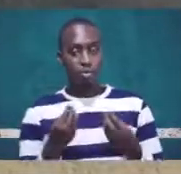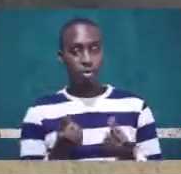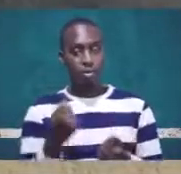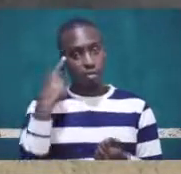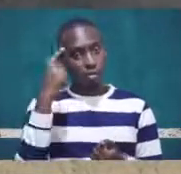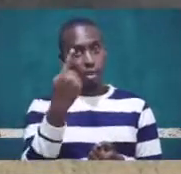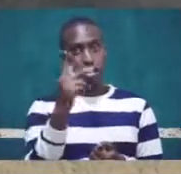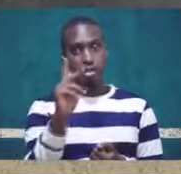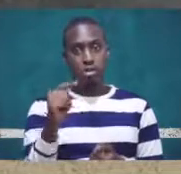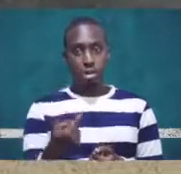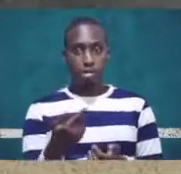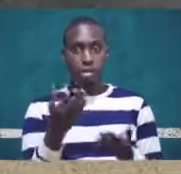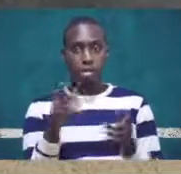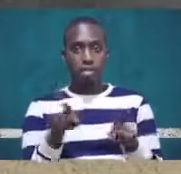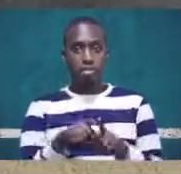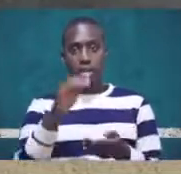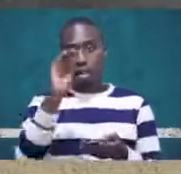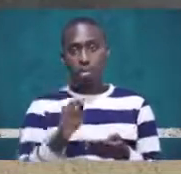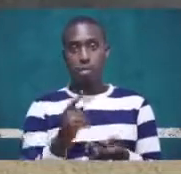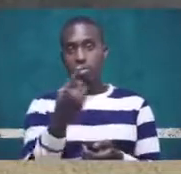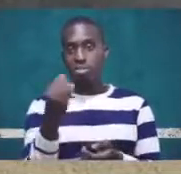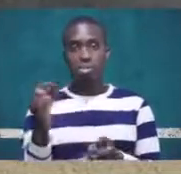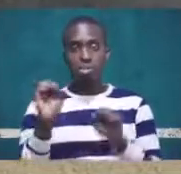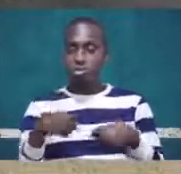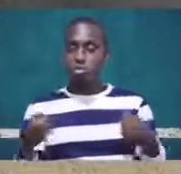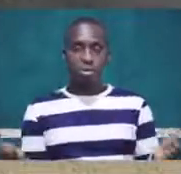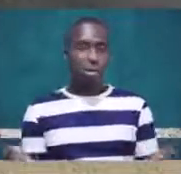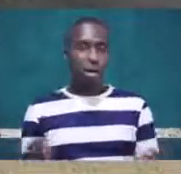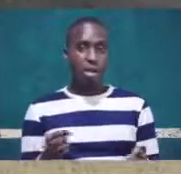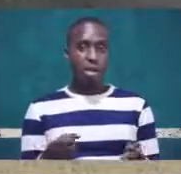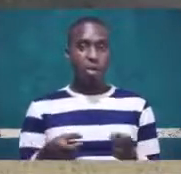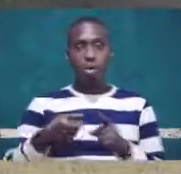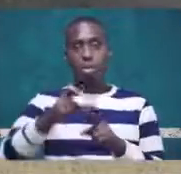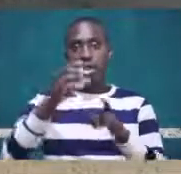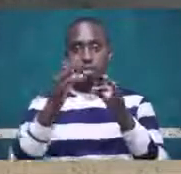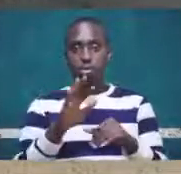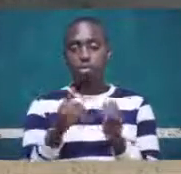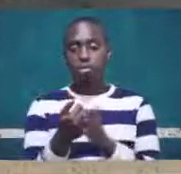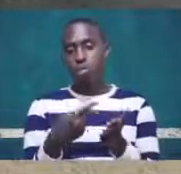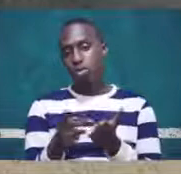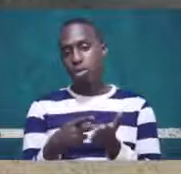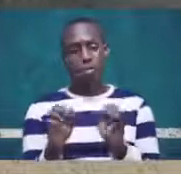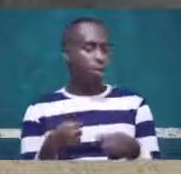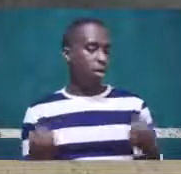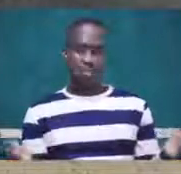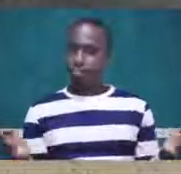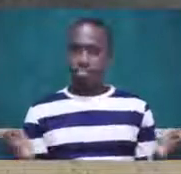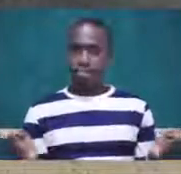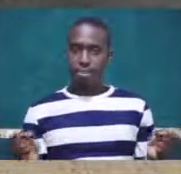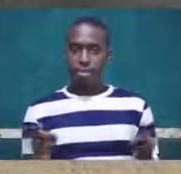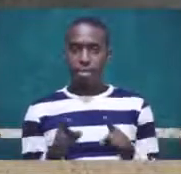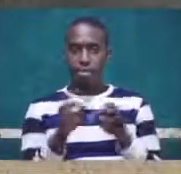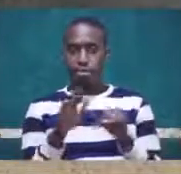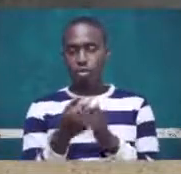per kilo, now it has reduced to 100, you may not increase the quantity demanded of salt. You may not increase the quantity